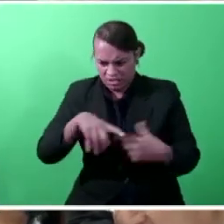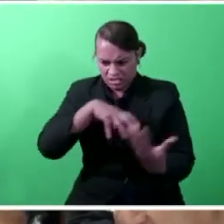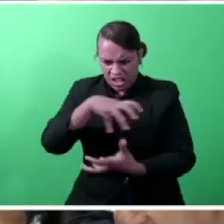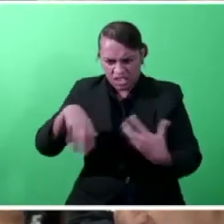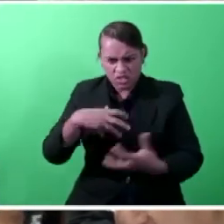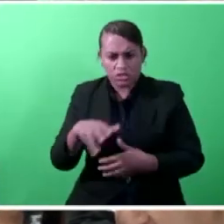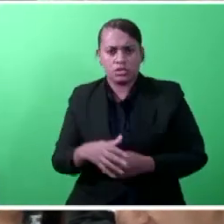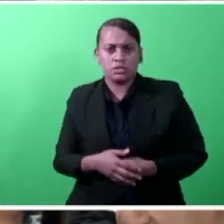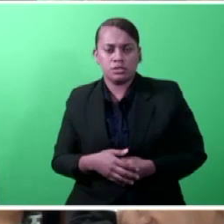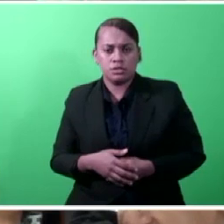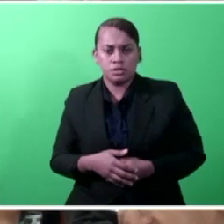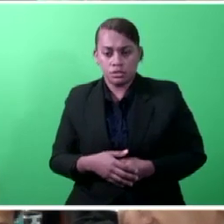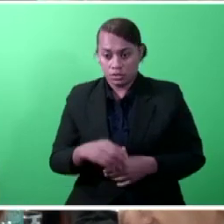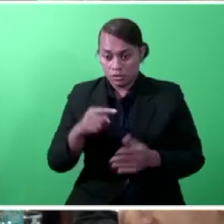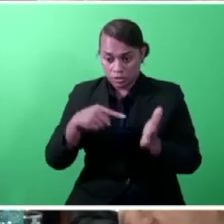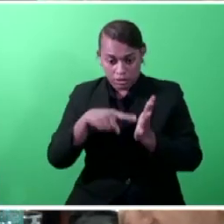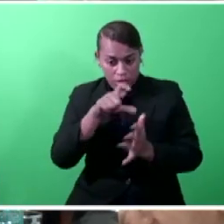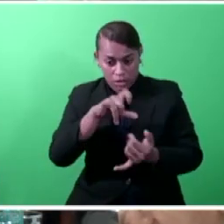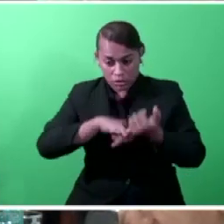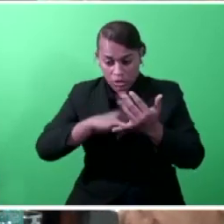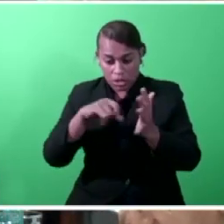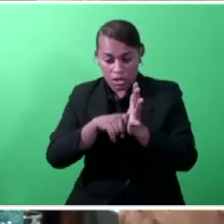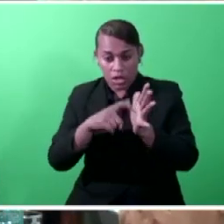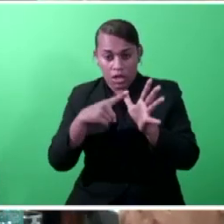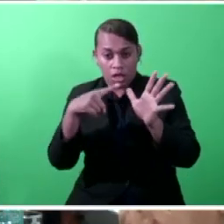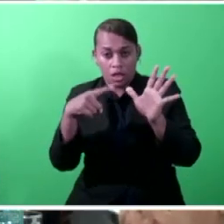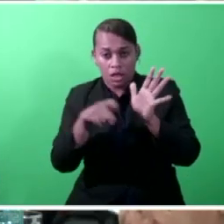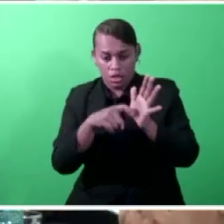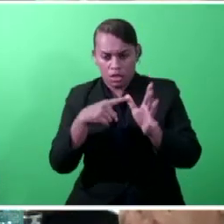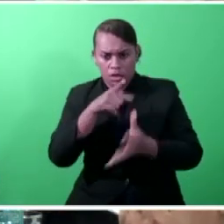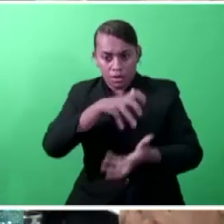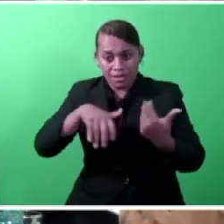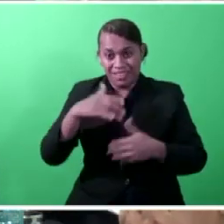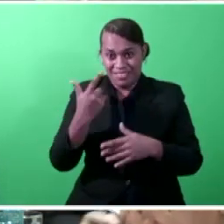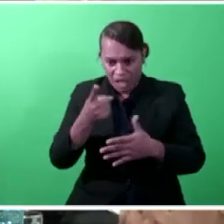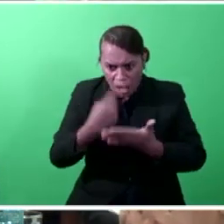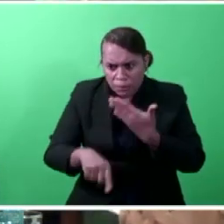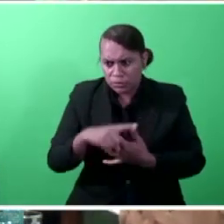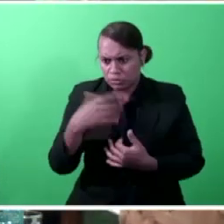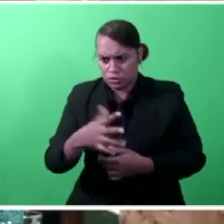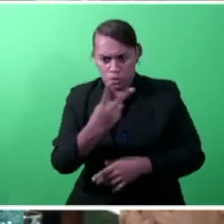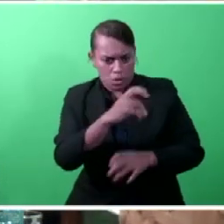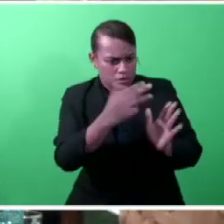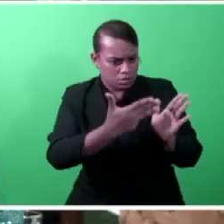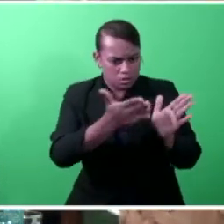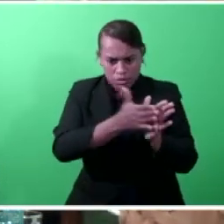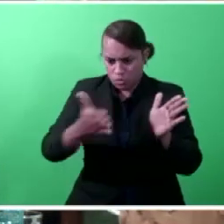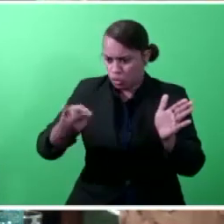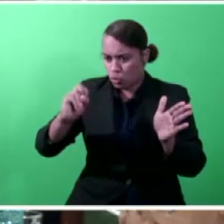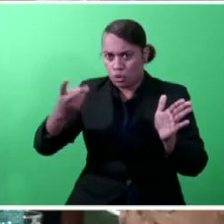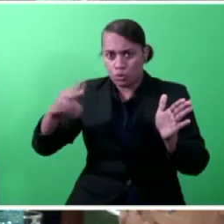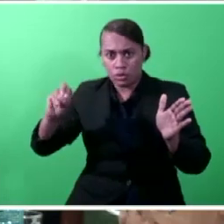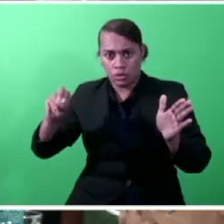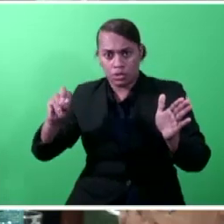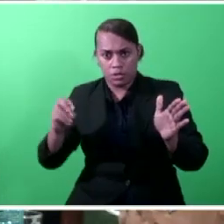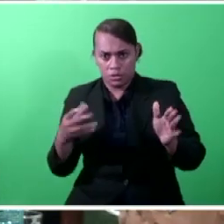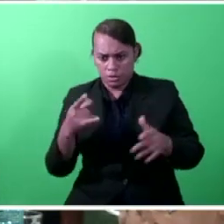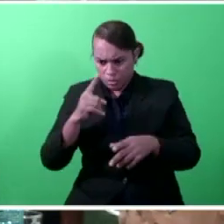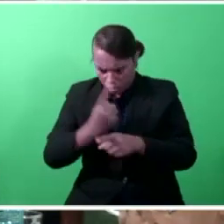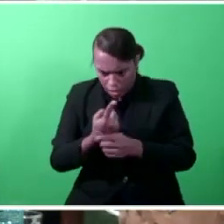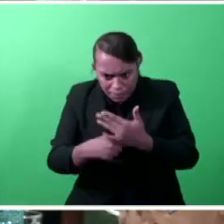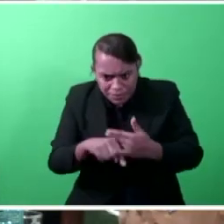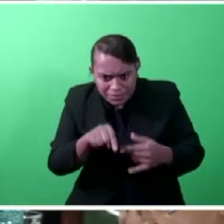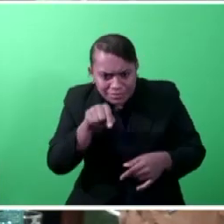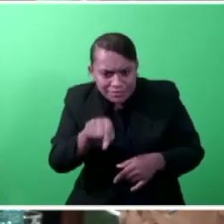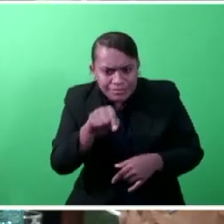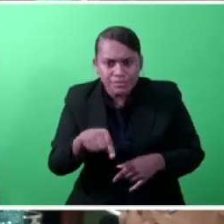TC Sarai was the first event to affect Fiji in the 2019-2020 cyclone season. TC Sarai entered the